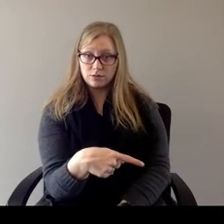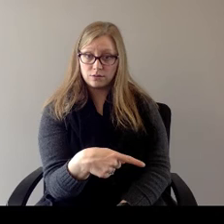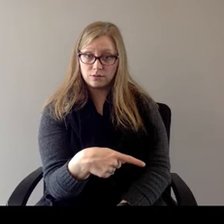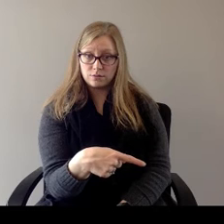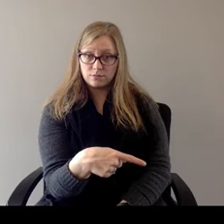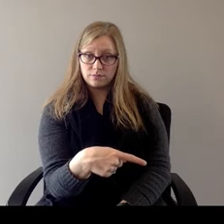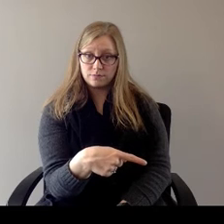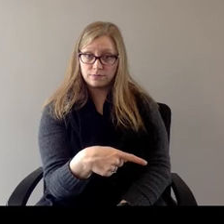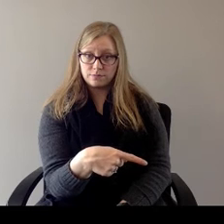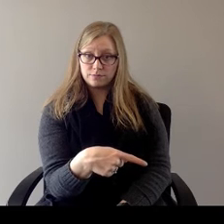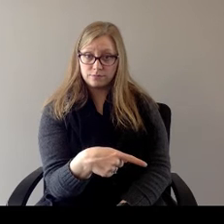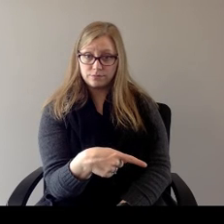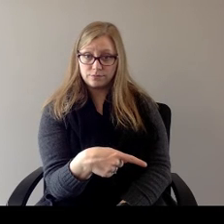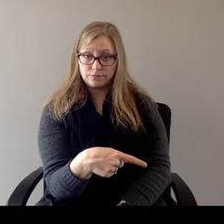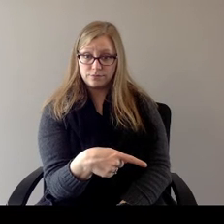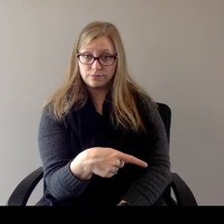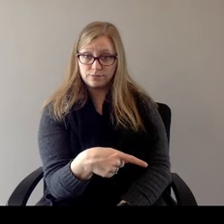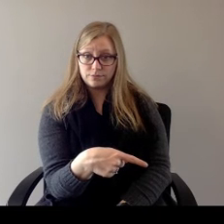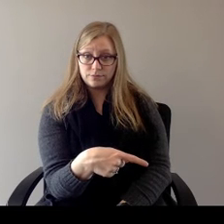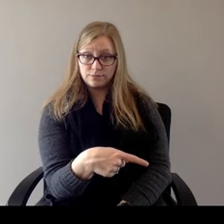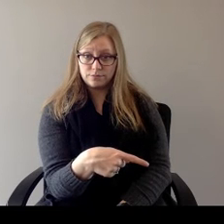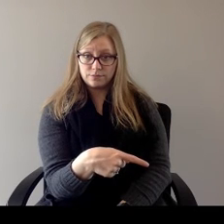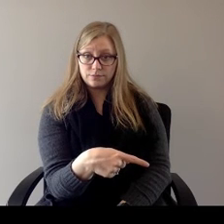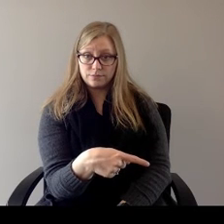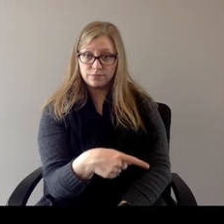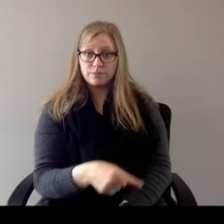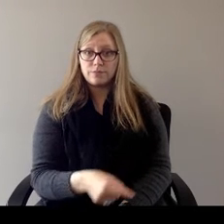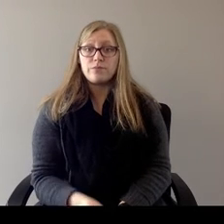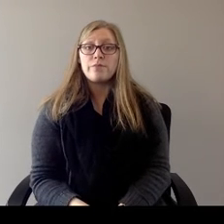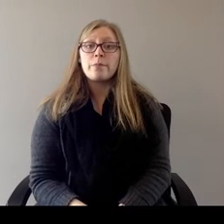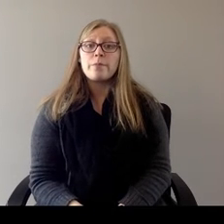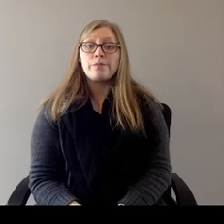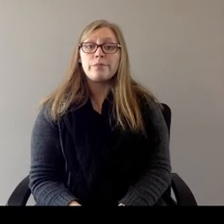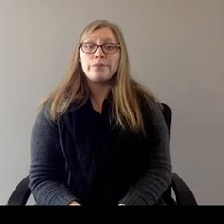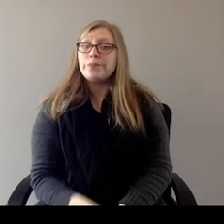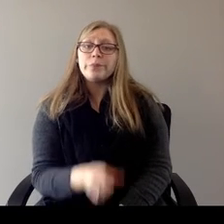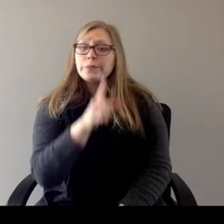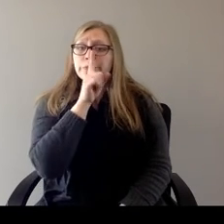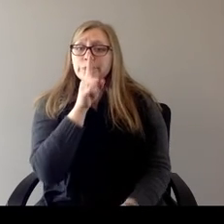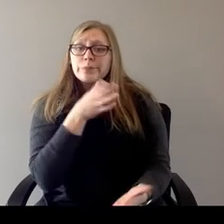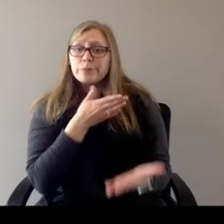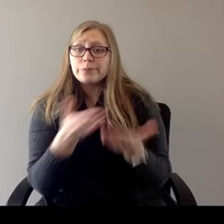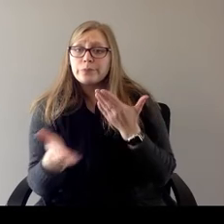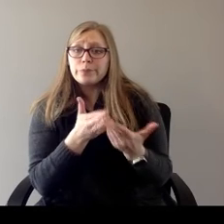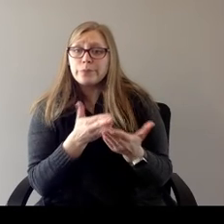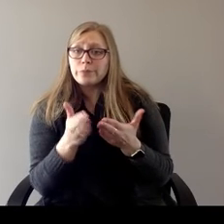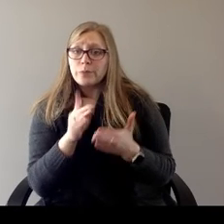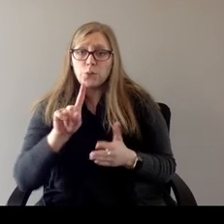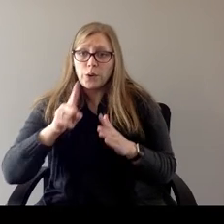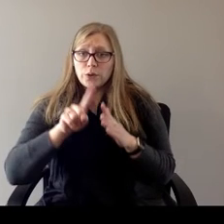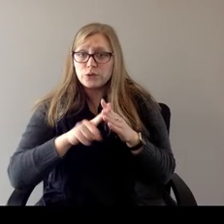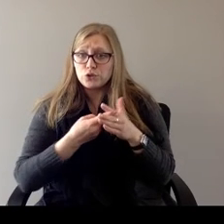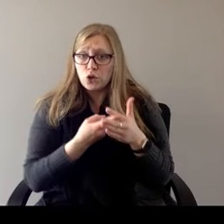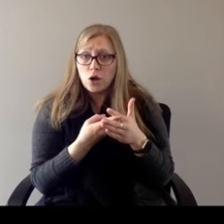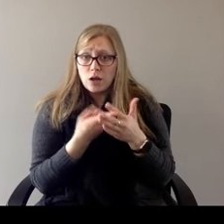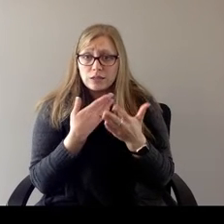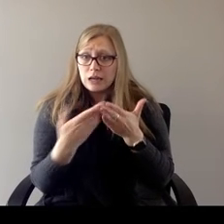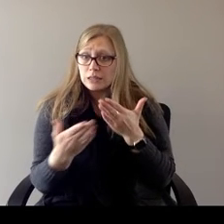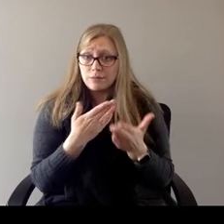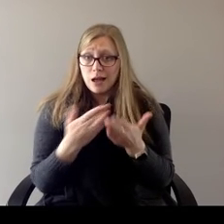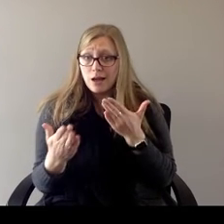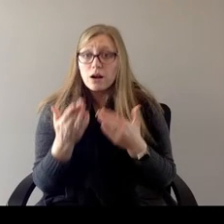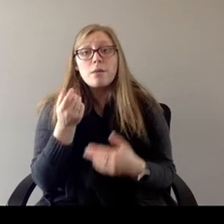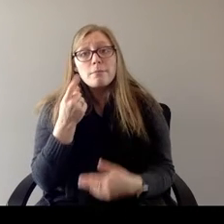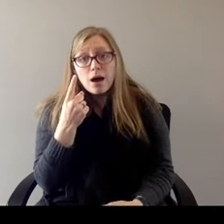is congruent to WZ. And it really wouldn't matter which side we start with, but just make sure